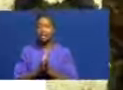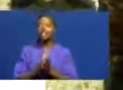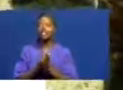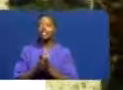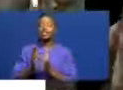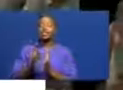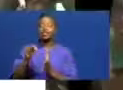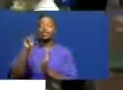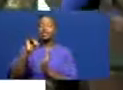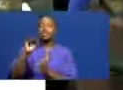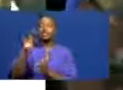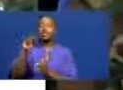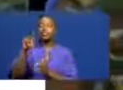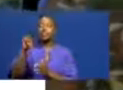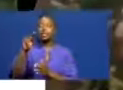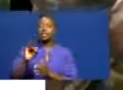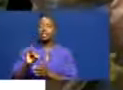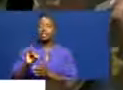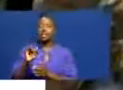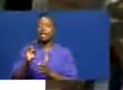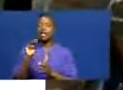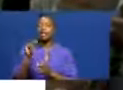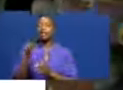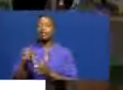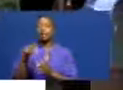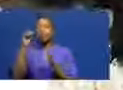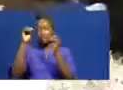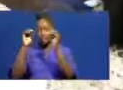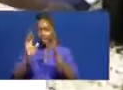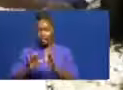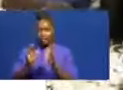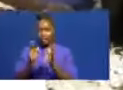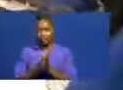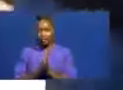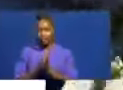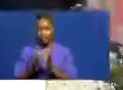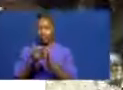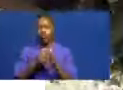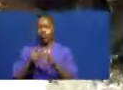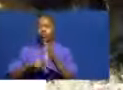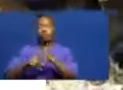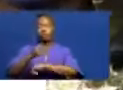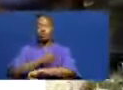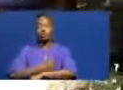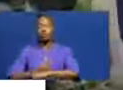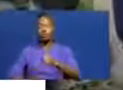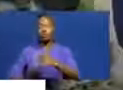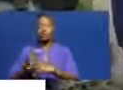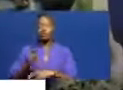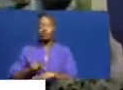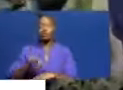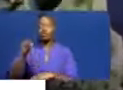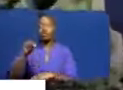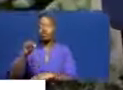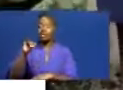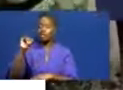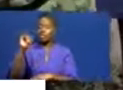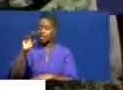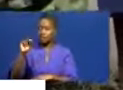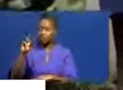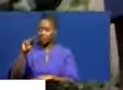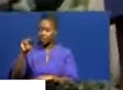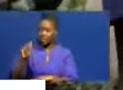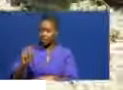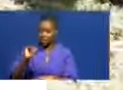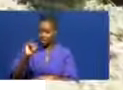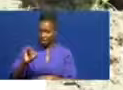Parliament Rahim Dawood has joined pupils and teachers from Deb Primary School in Meru County to launch the North Imeti Environmental Conservation